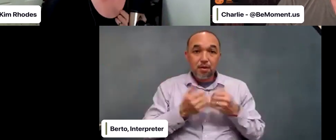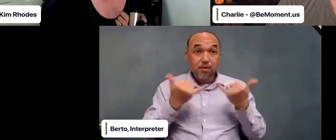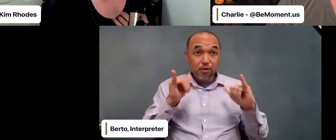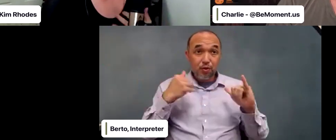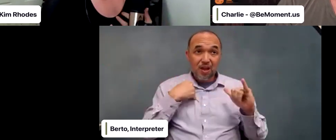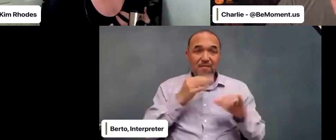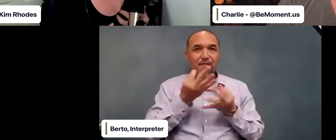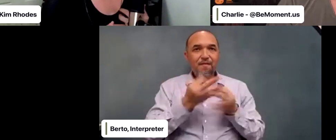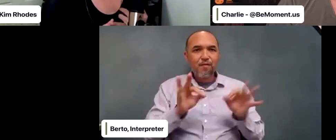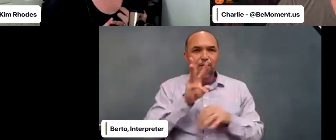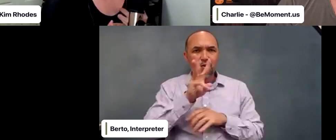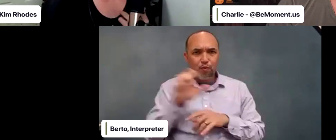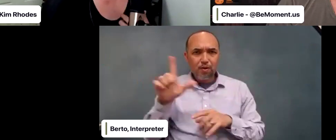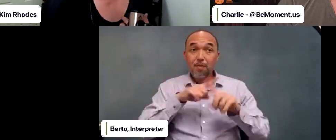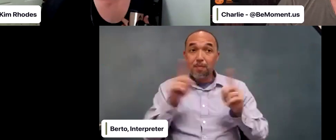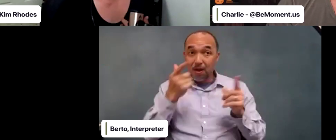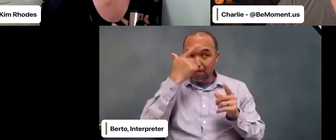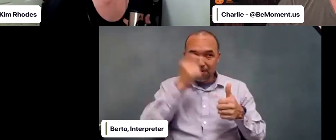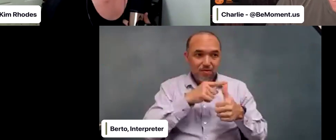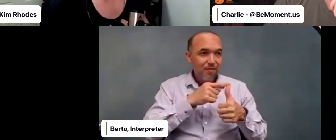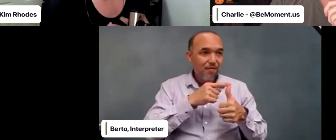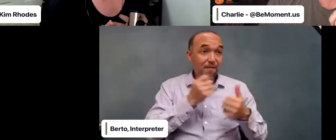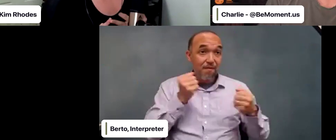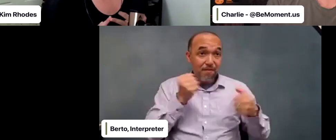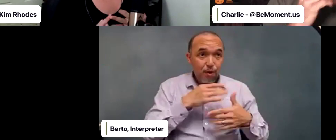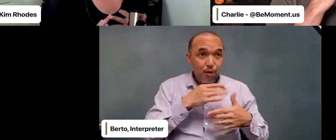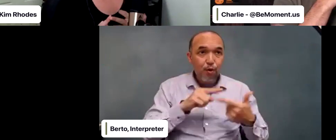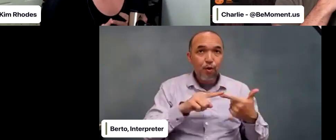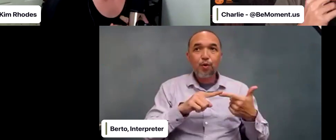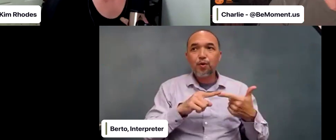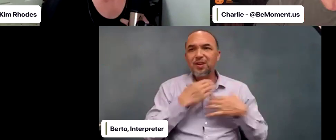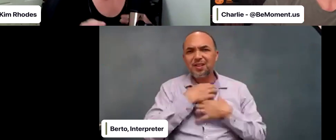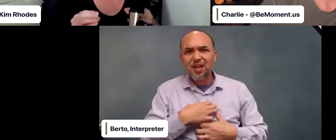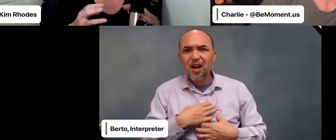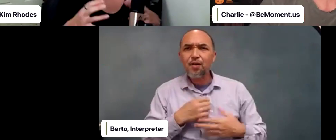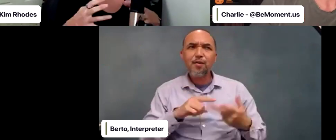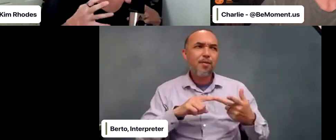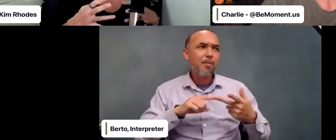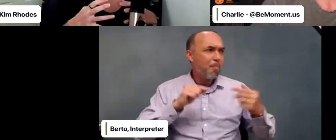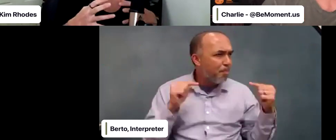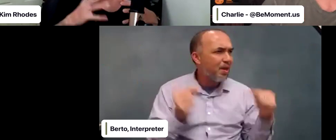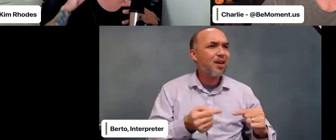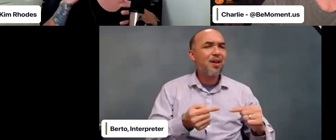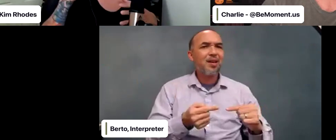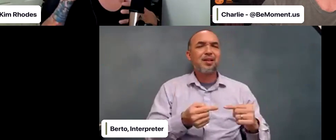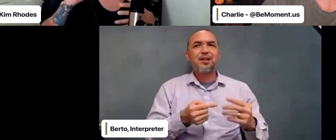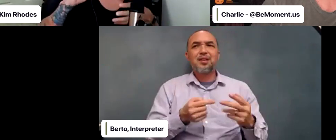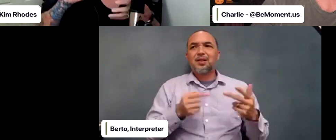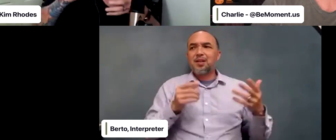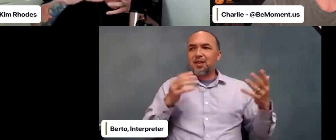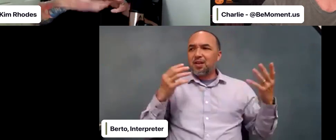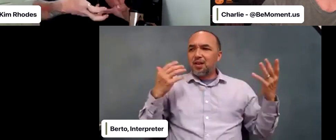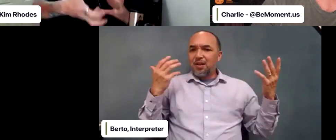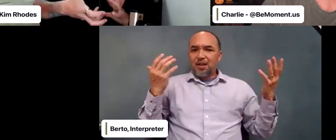fear, be it longing, be it pain, whatever it is, the idea